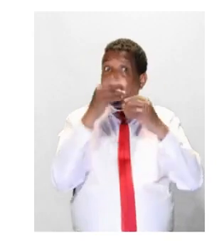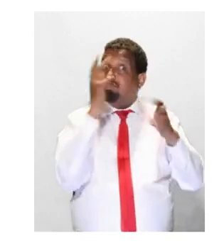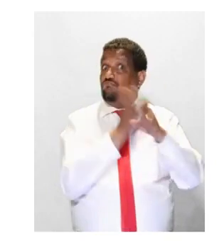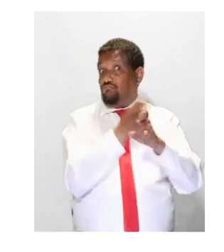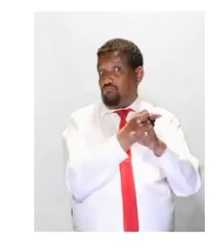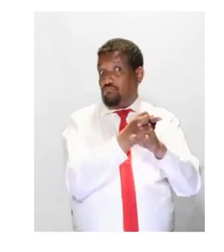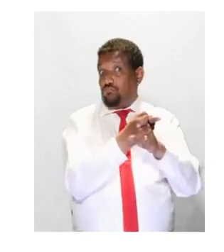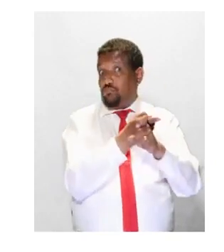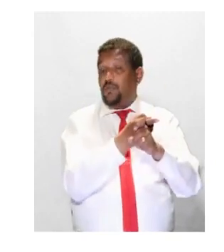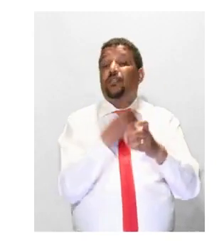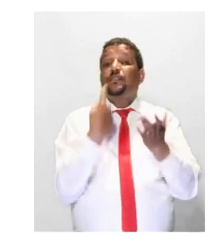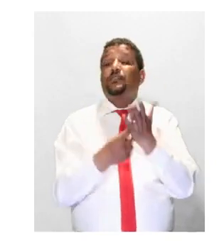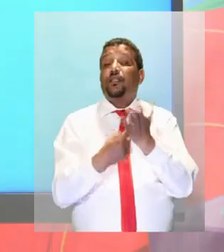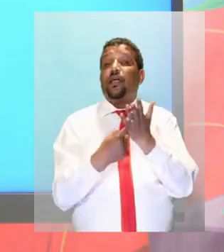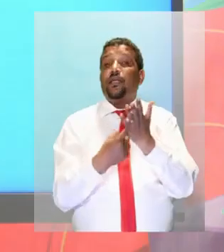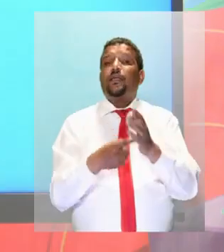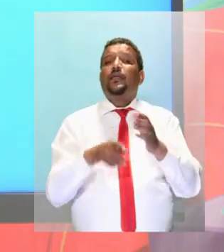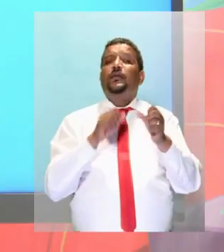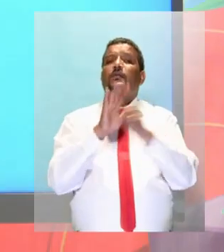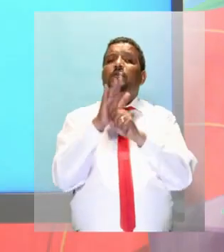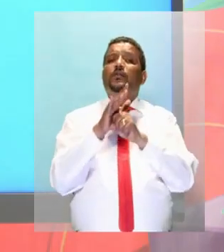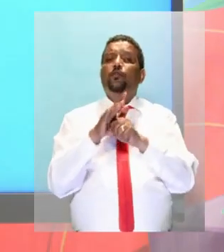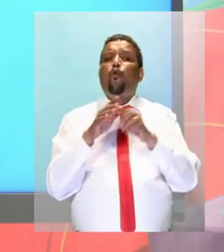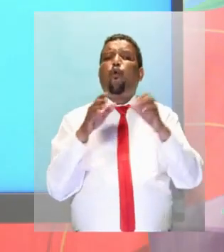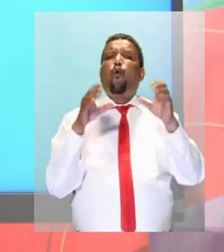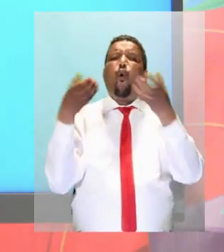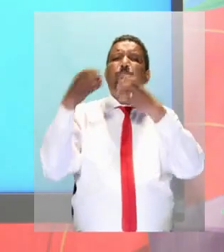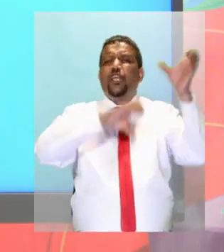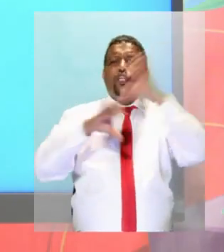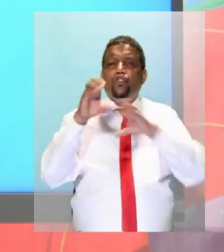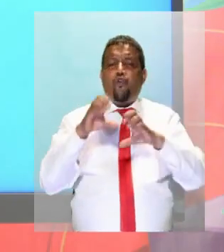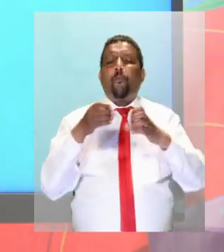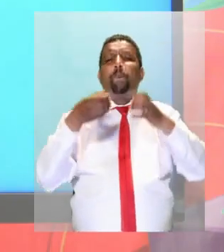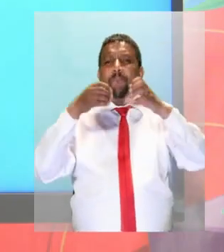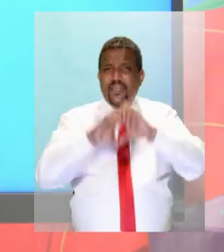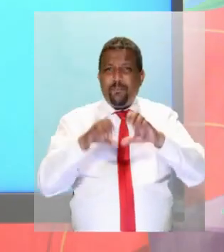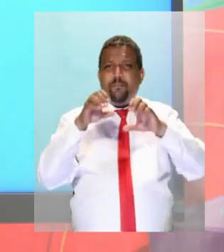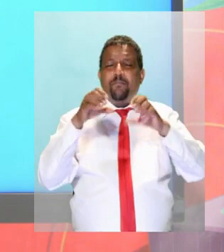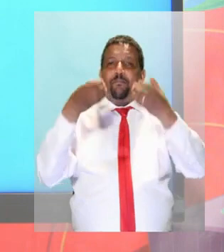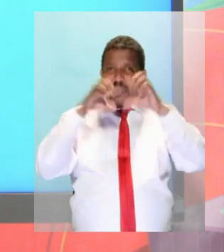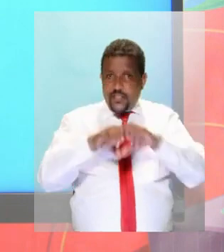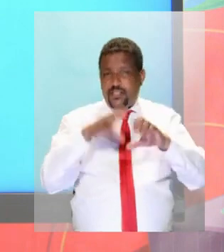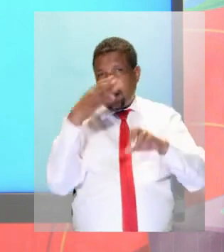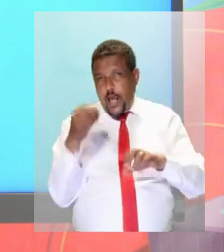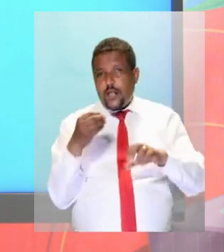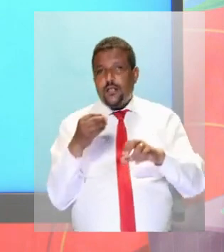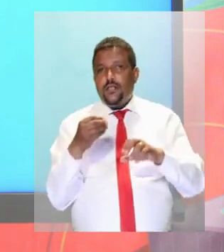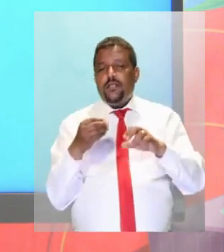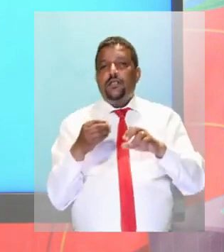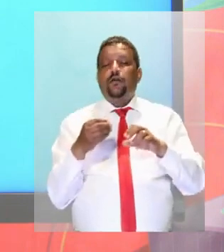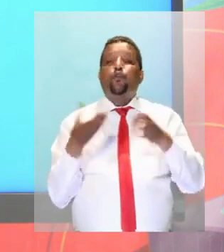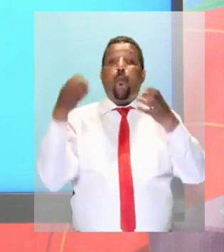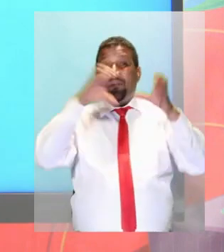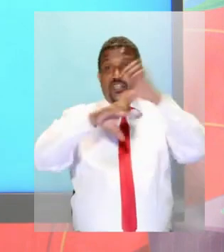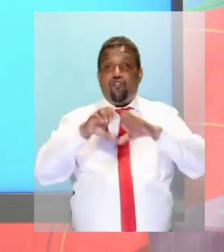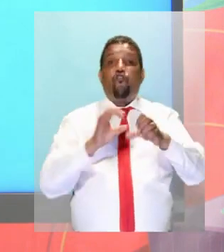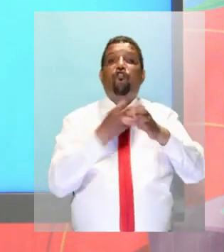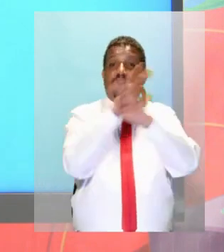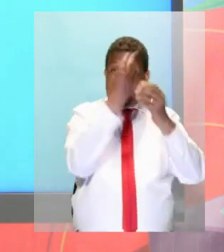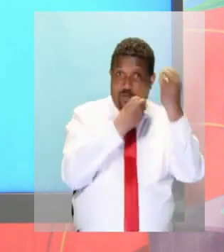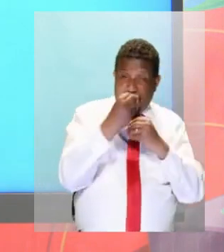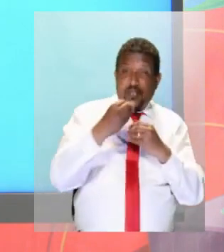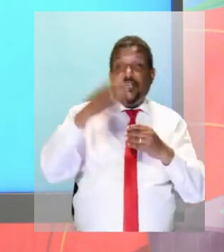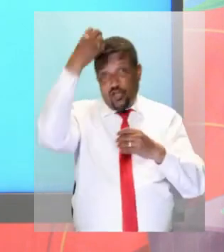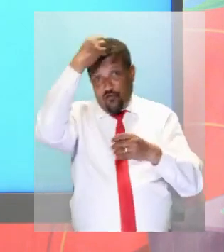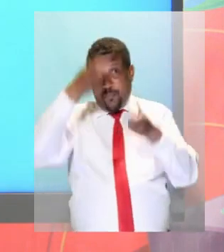The ineffectiveness and inefficiency, since it is a combination of the mixed and since it is the combination of the capitalist and the